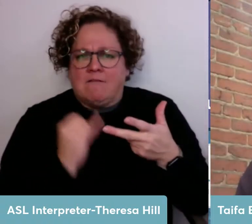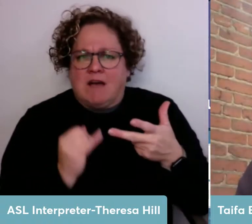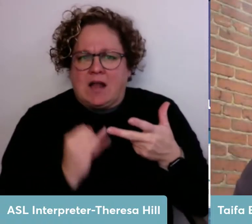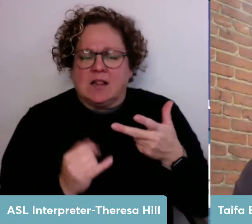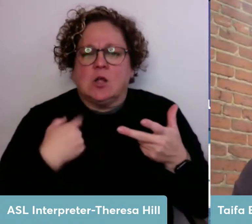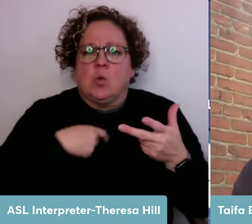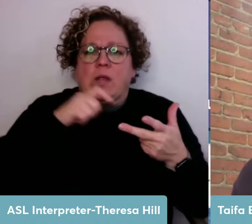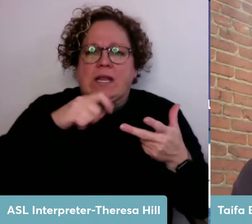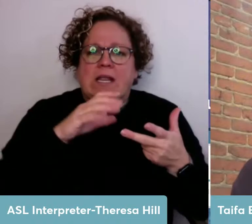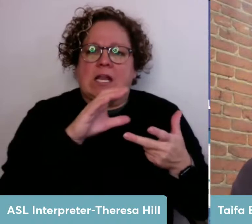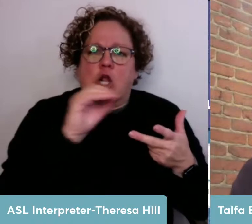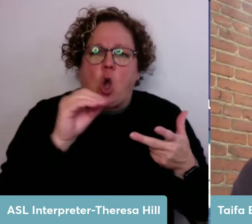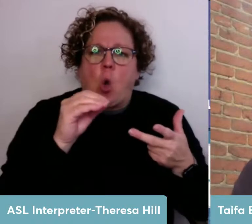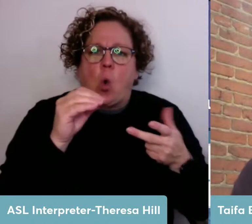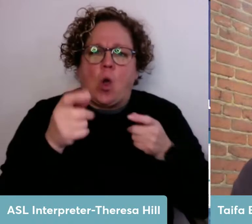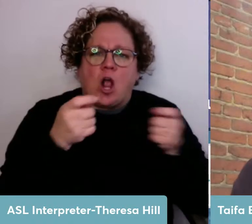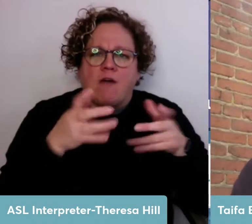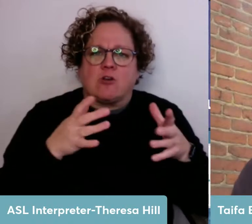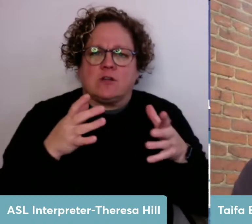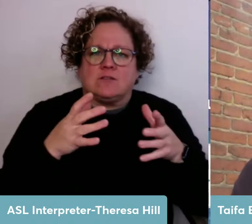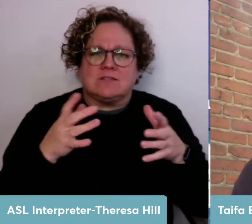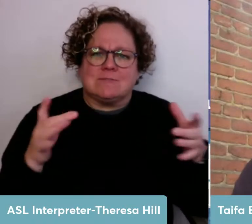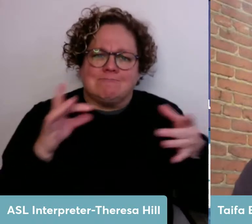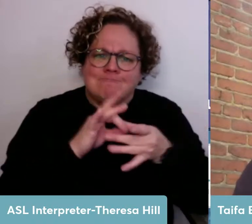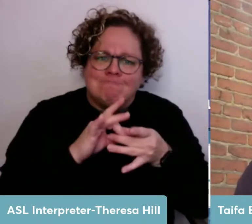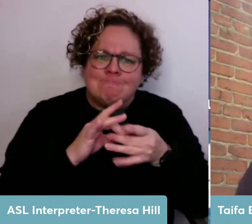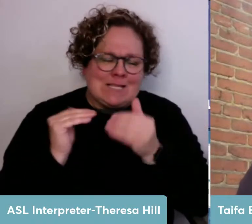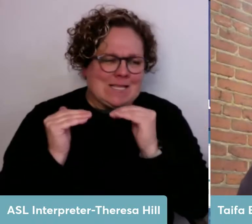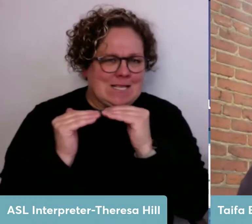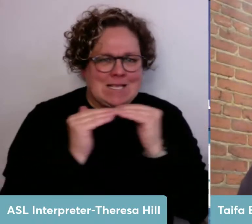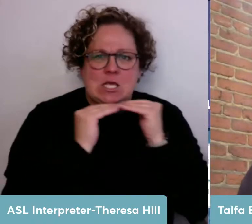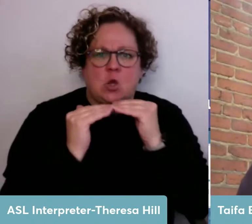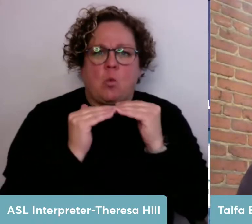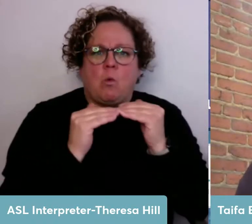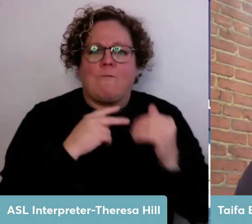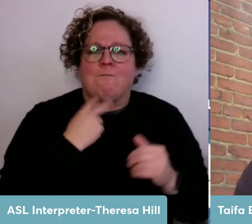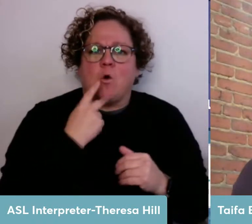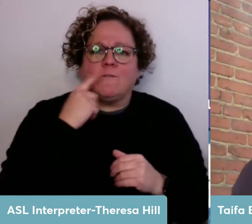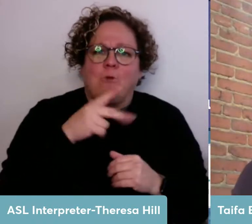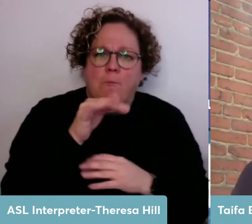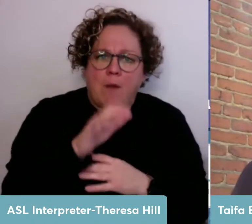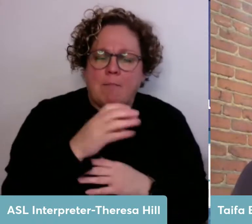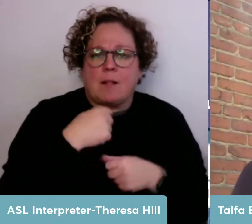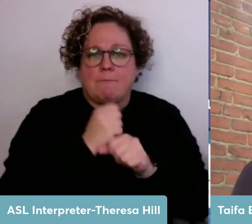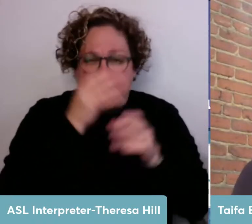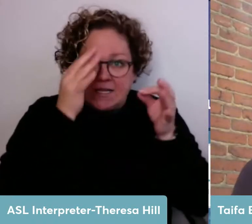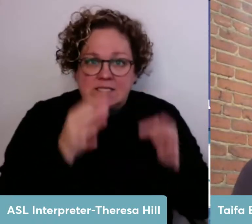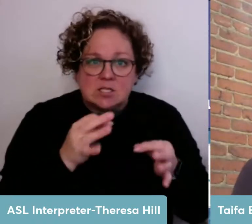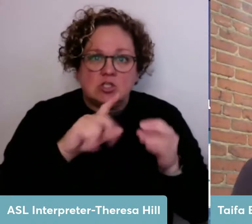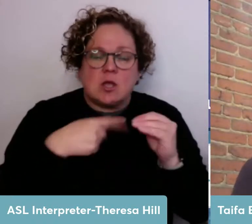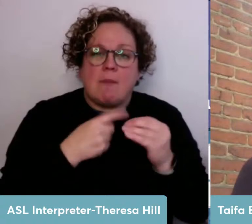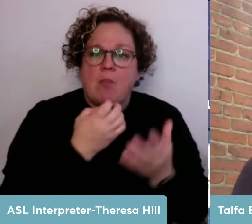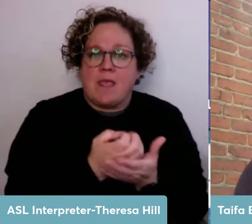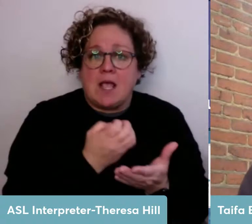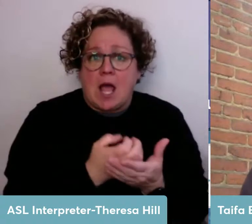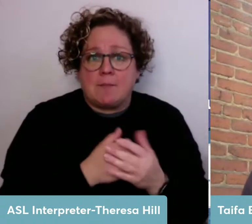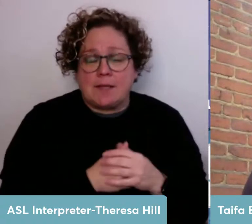demand co-governance that provides an equal voice for the public in making decisions about the